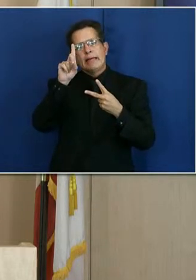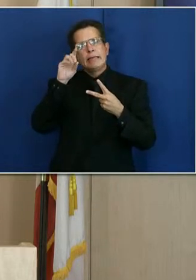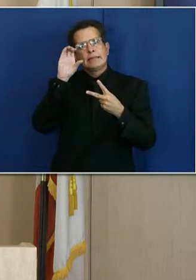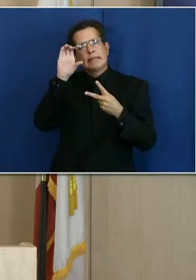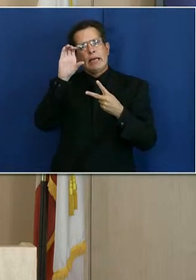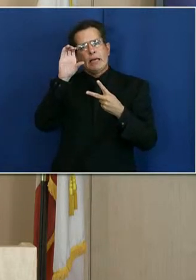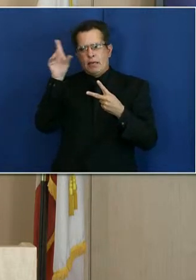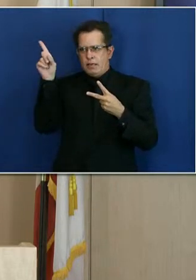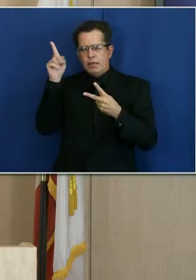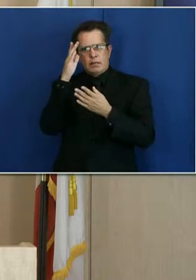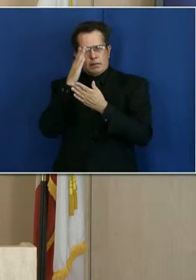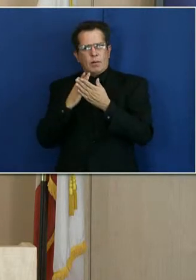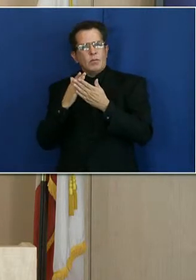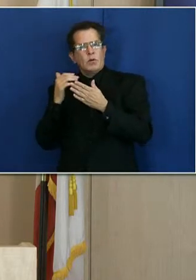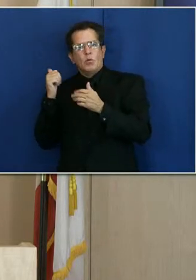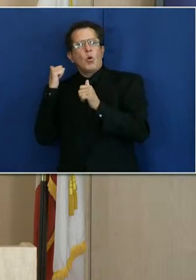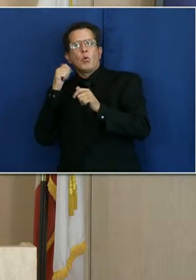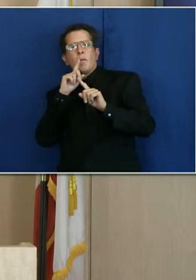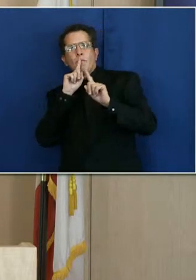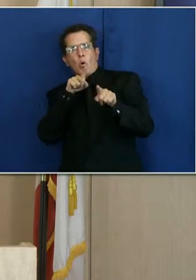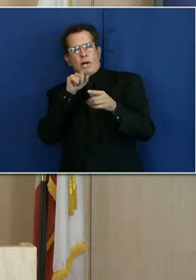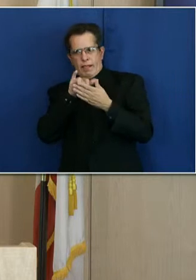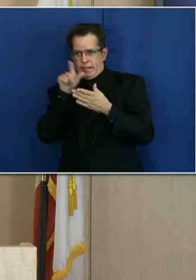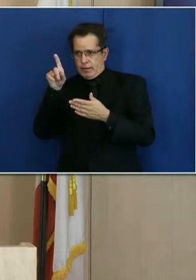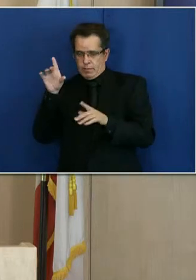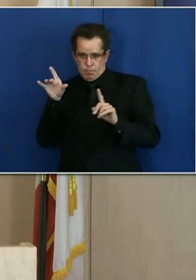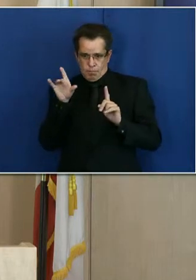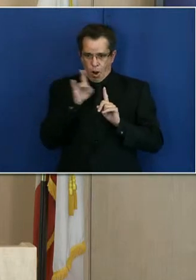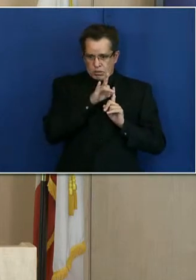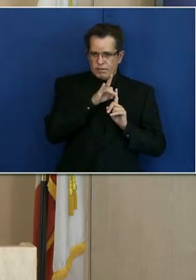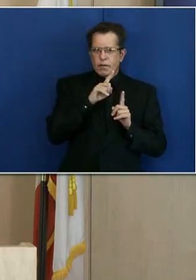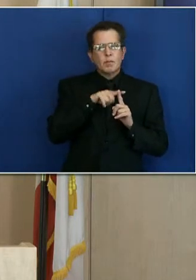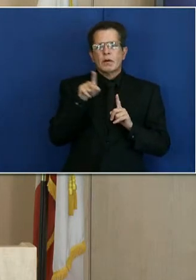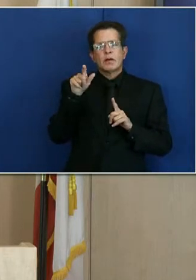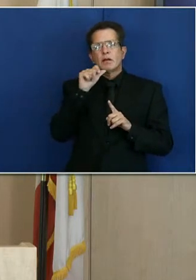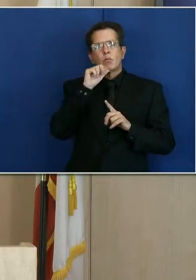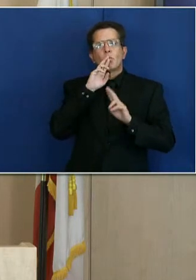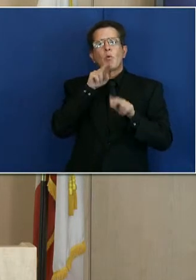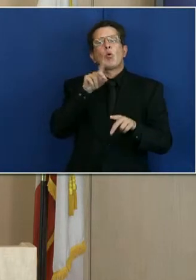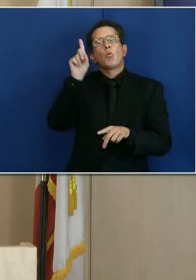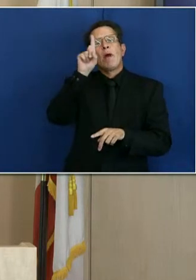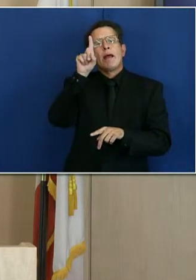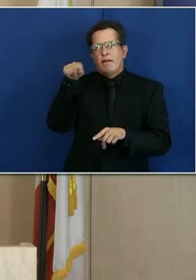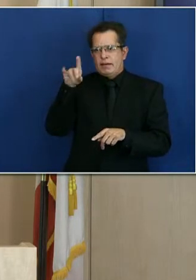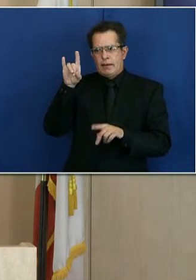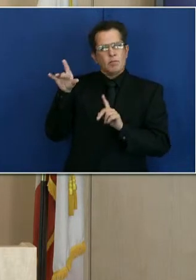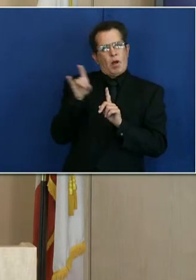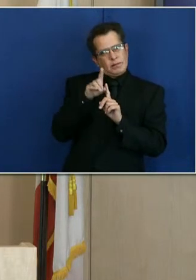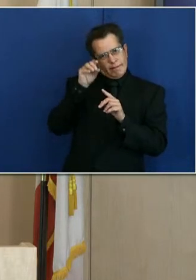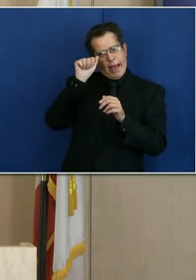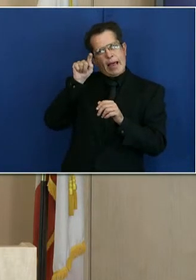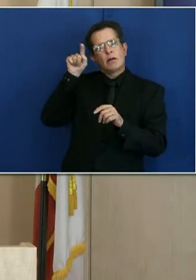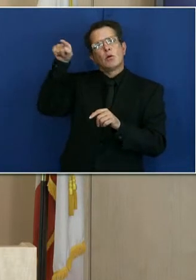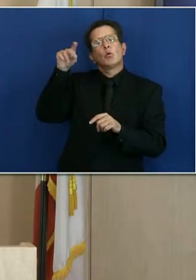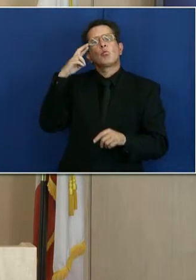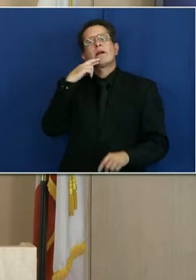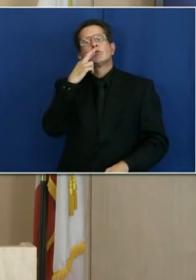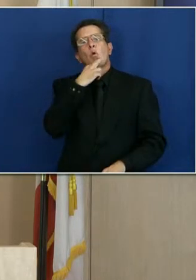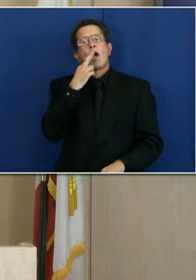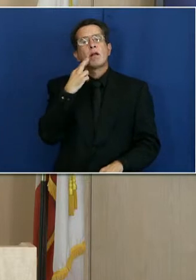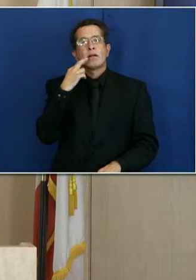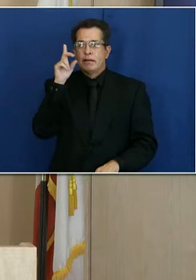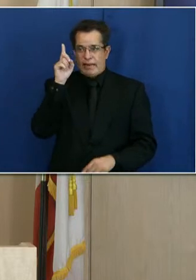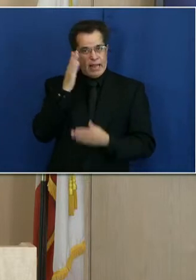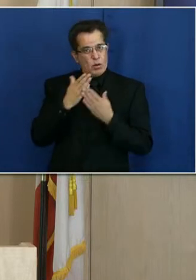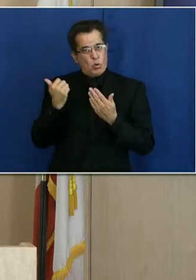restaurant. Is San Diego seeing a similar trend? Okay, Dr. Wooten is shaking her head no.